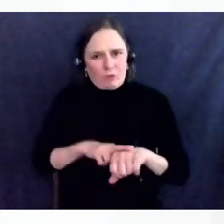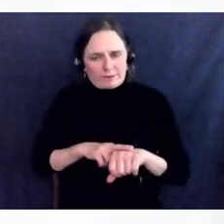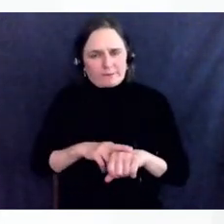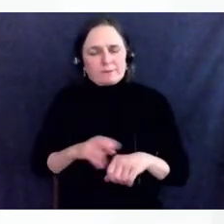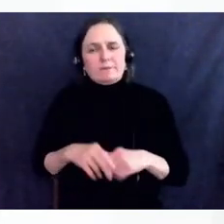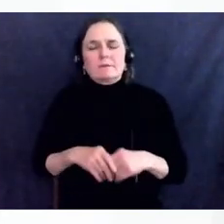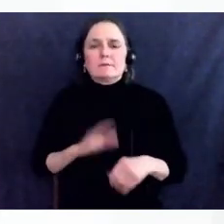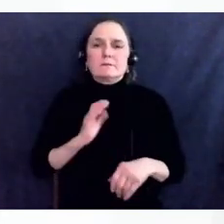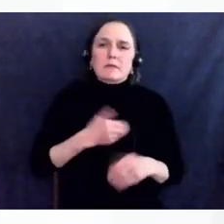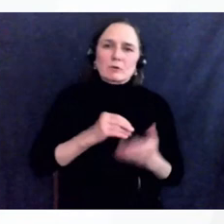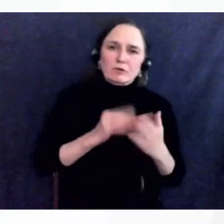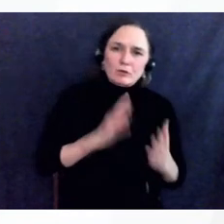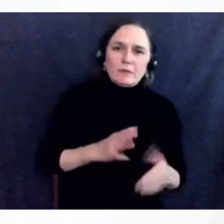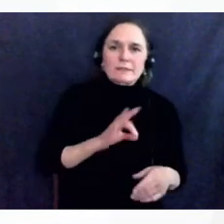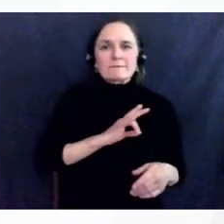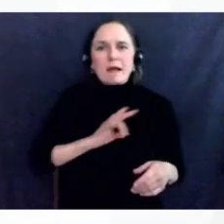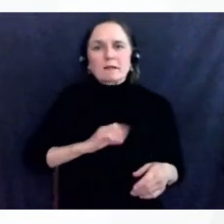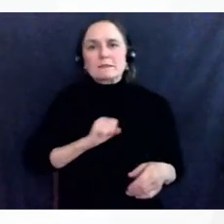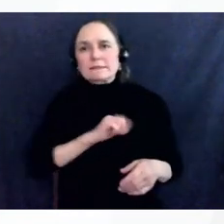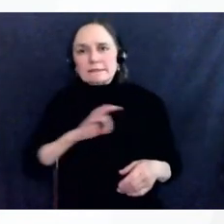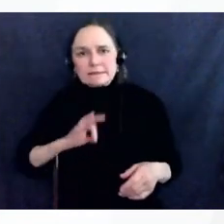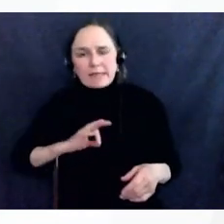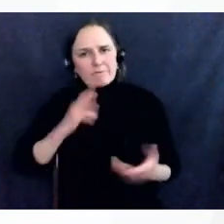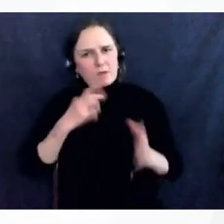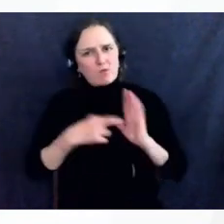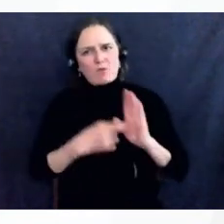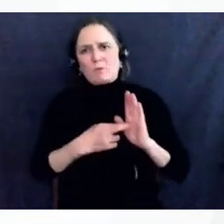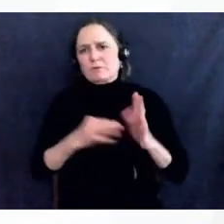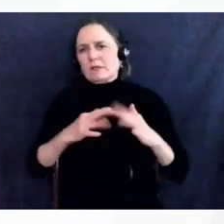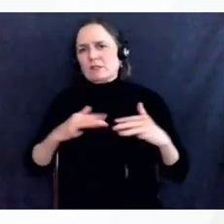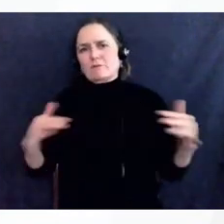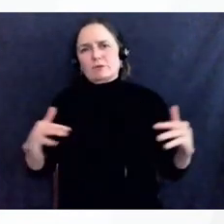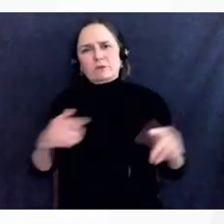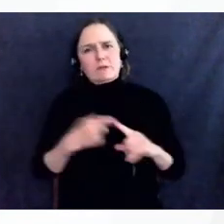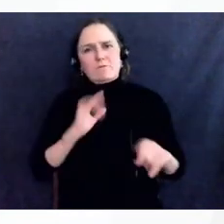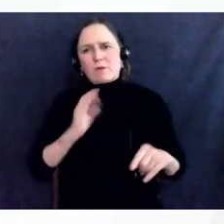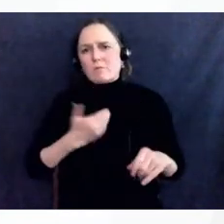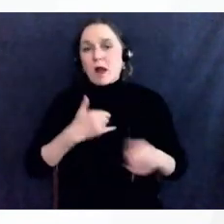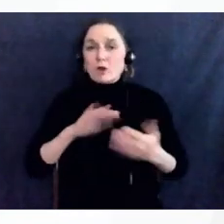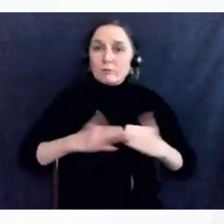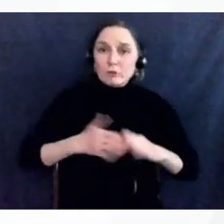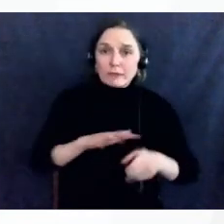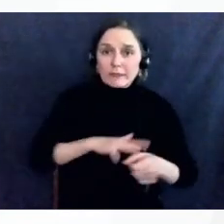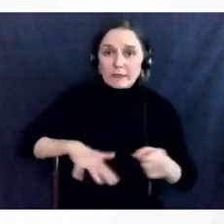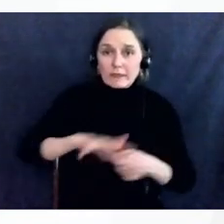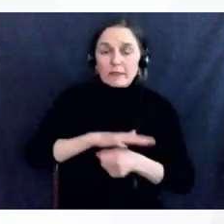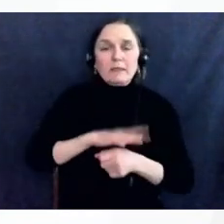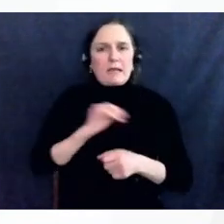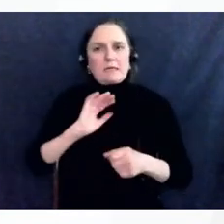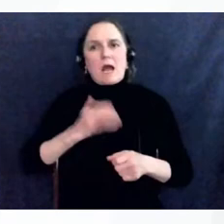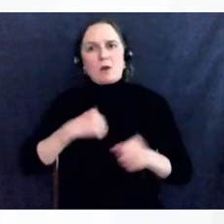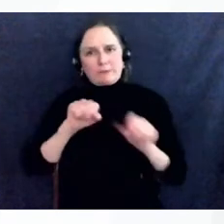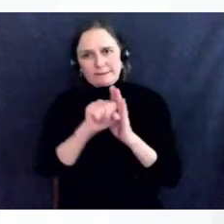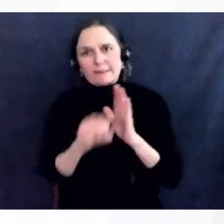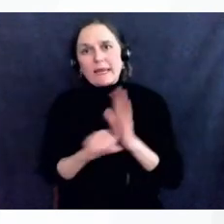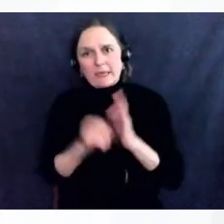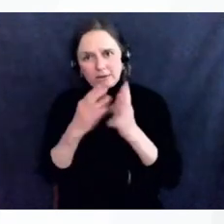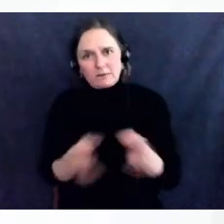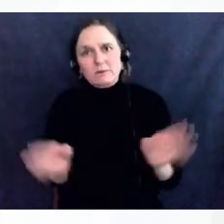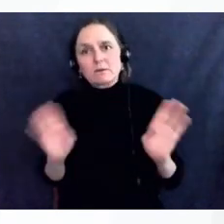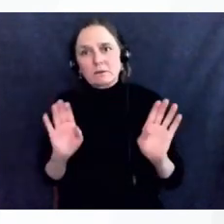and of our nation. People and communities of our state also benefit from University of Washington's research and scholarship.